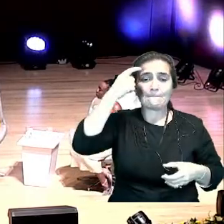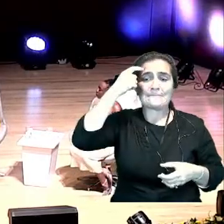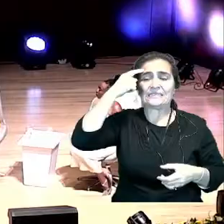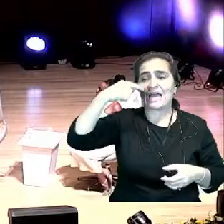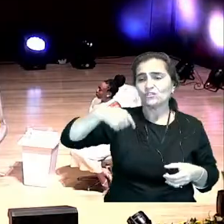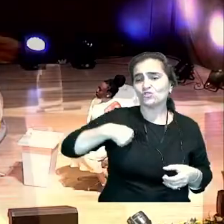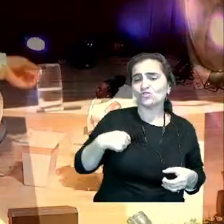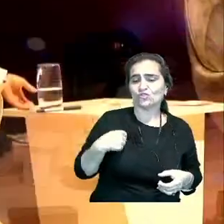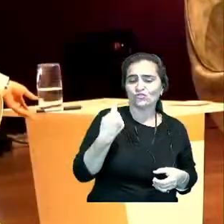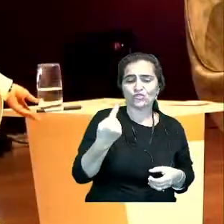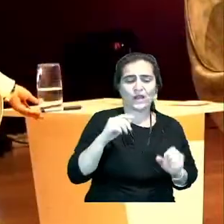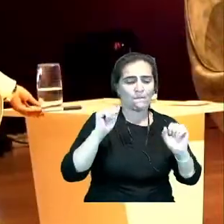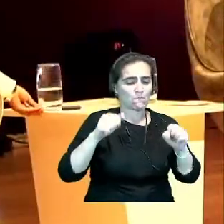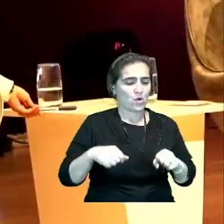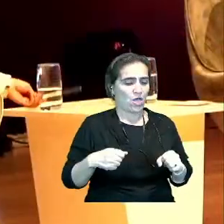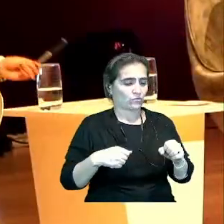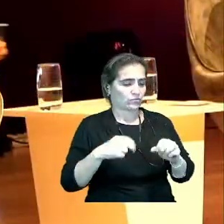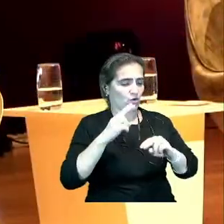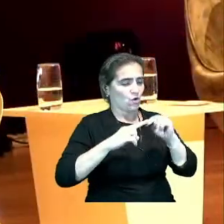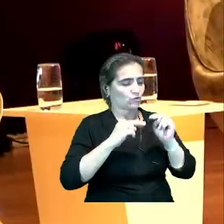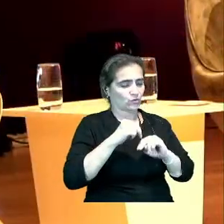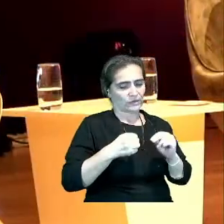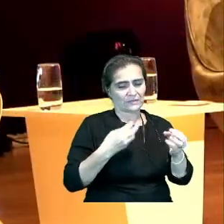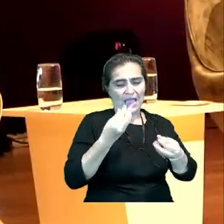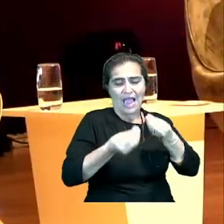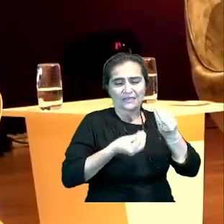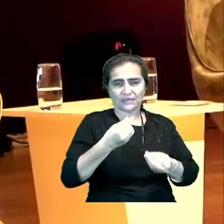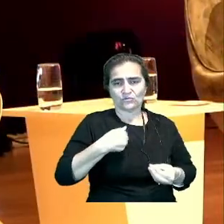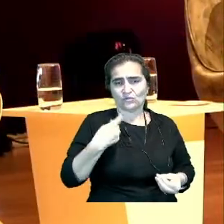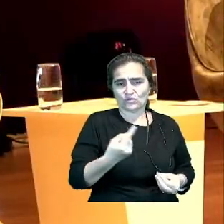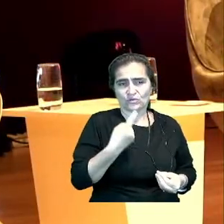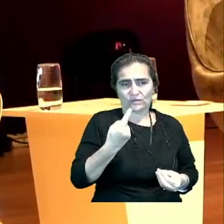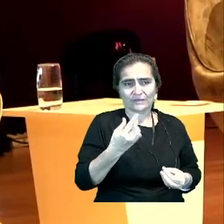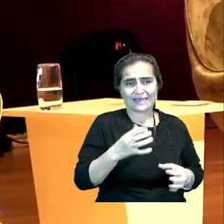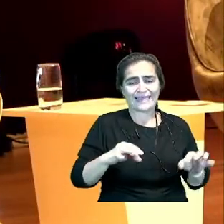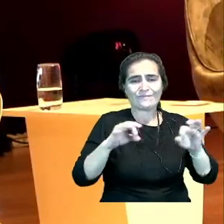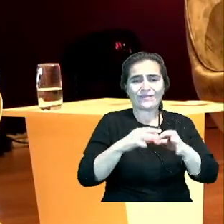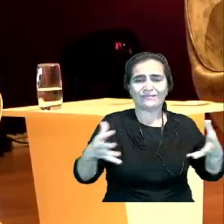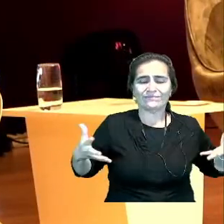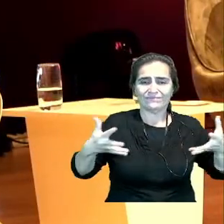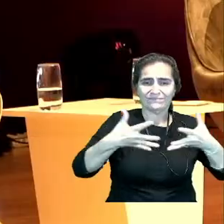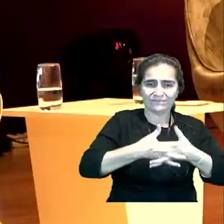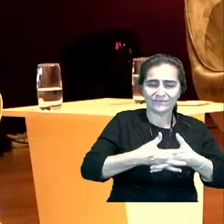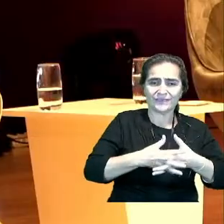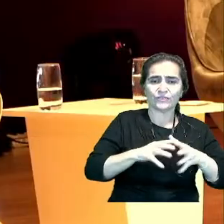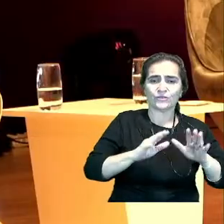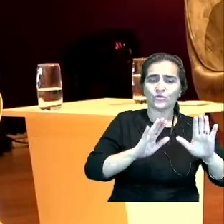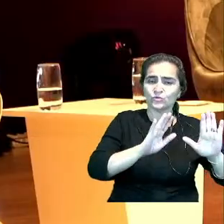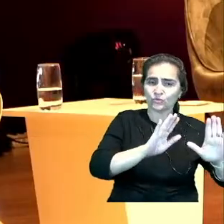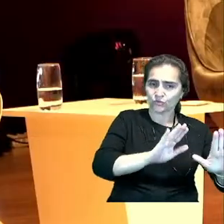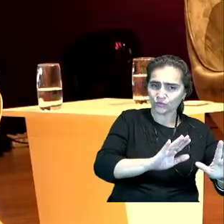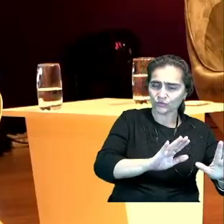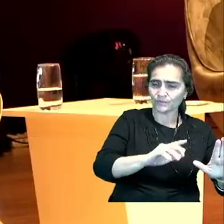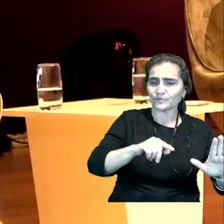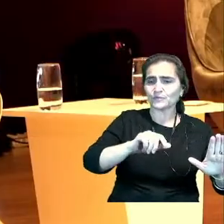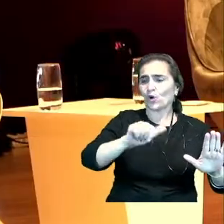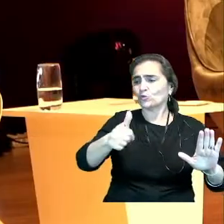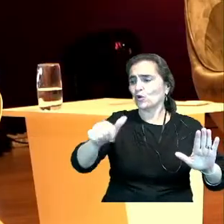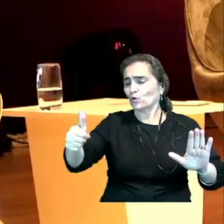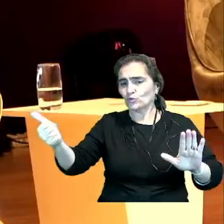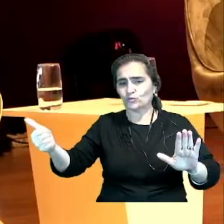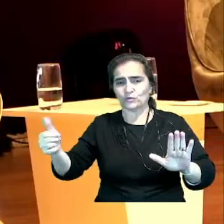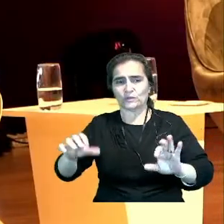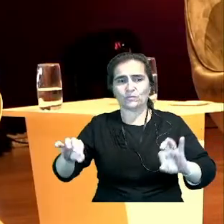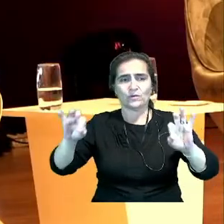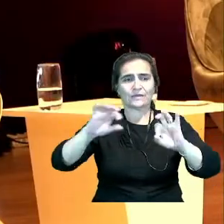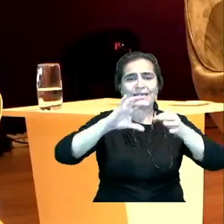Minga or working as a collective or between several collectives, you need to renounce to the idea of only thinking about